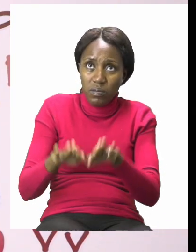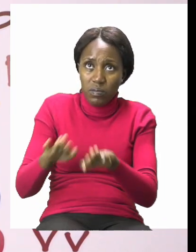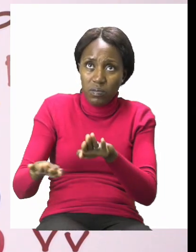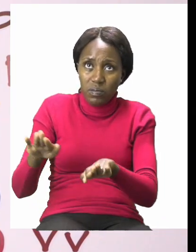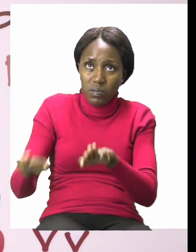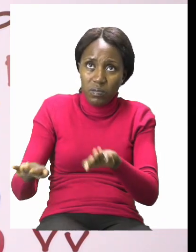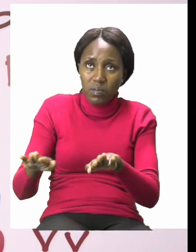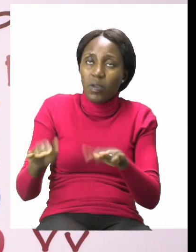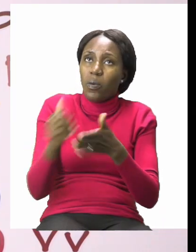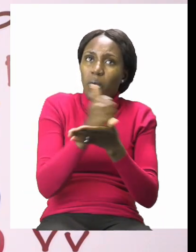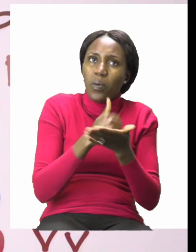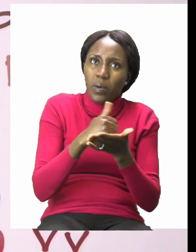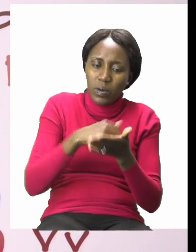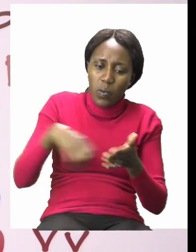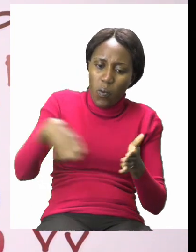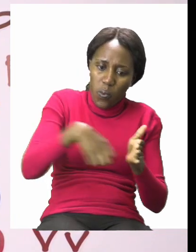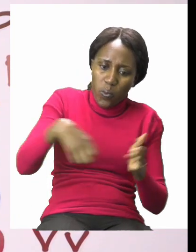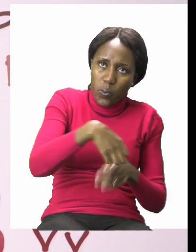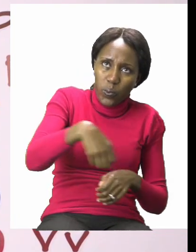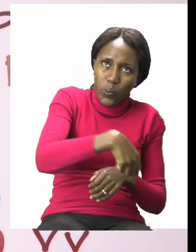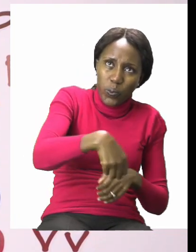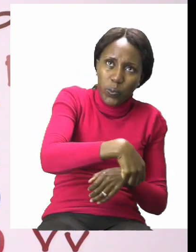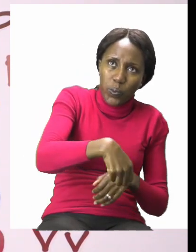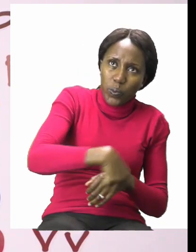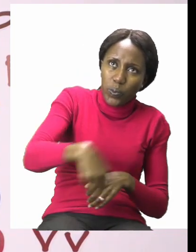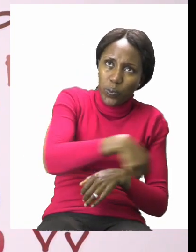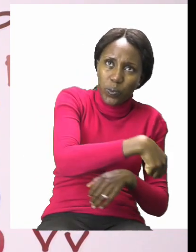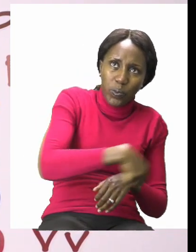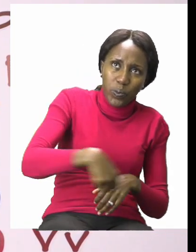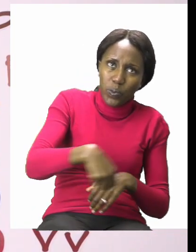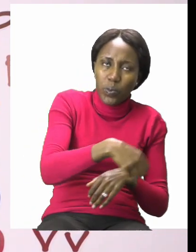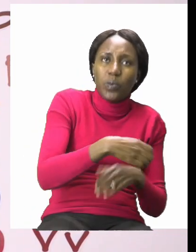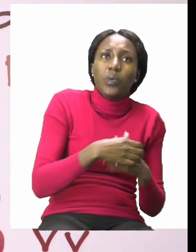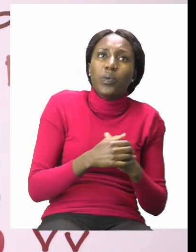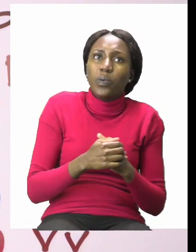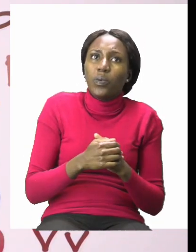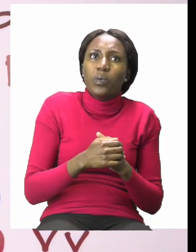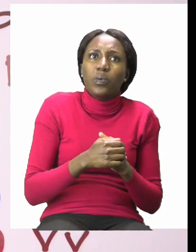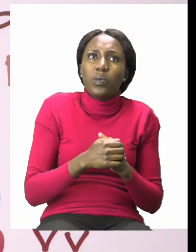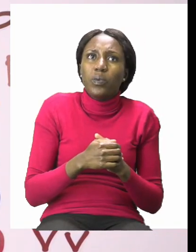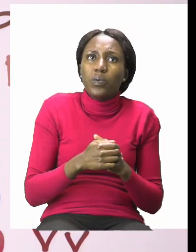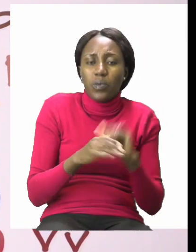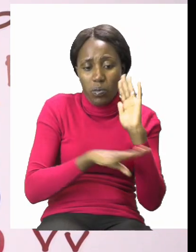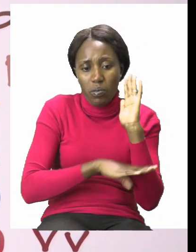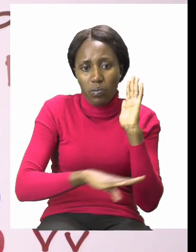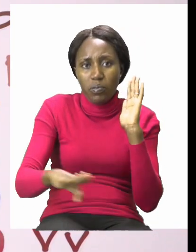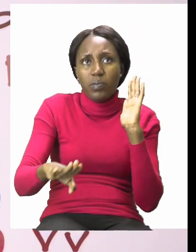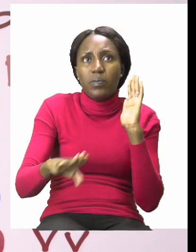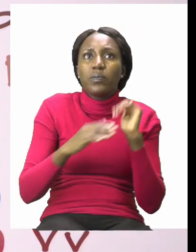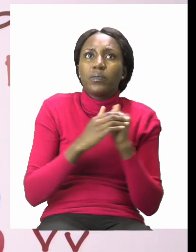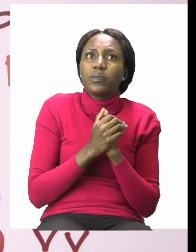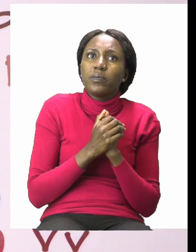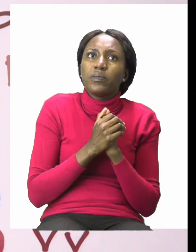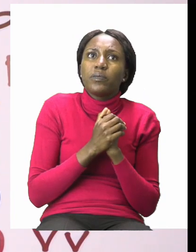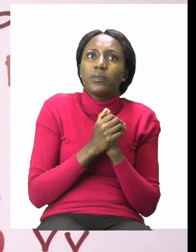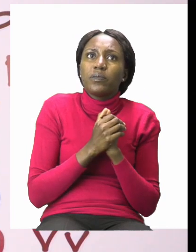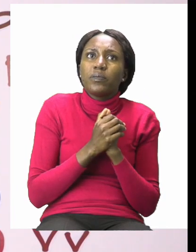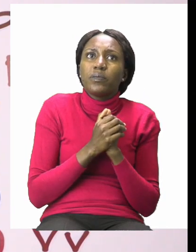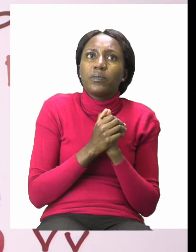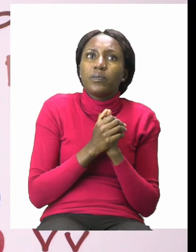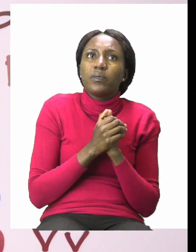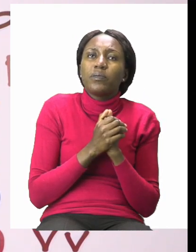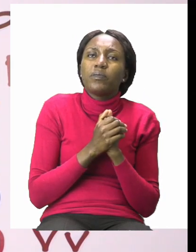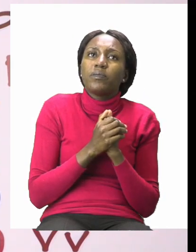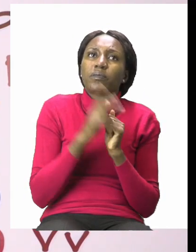clean the tiles of the house. The tiles are usually the floor. You can also use a brush